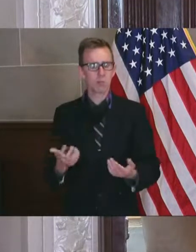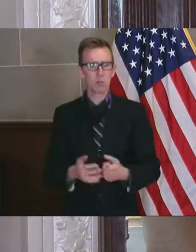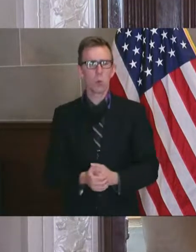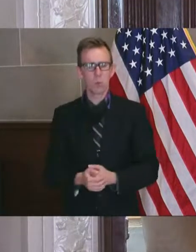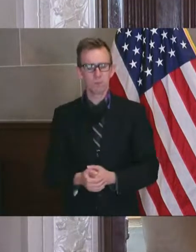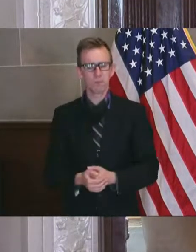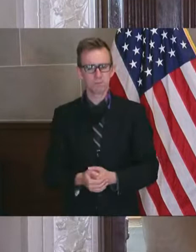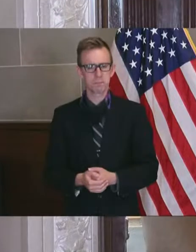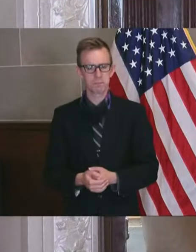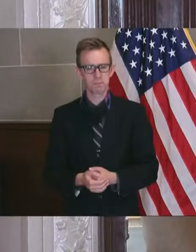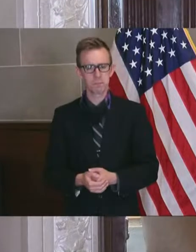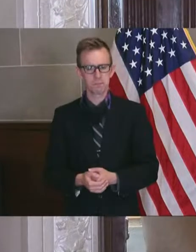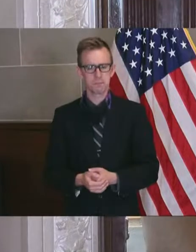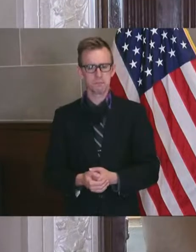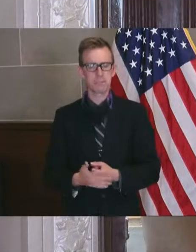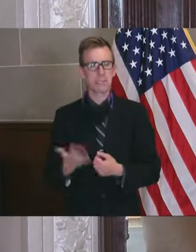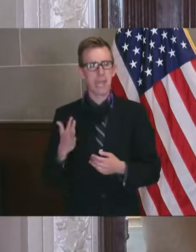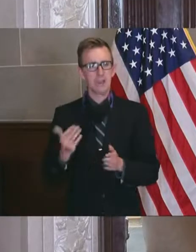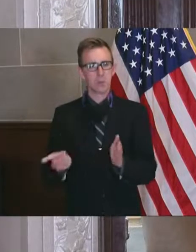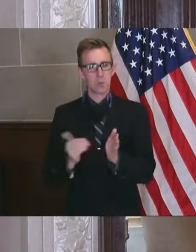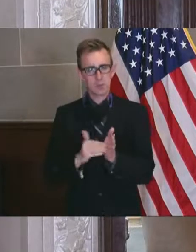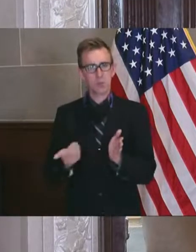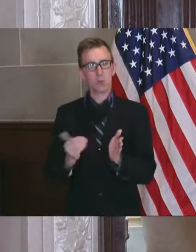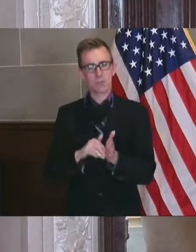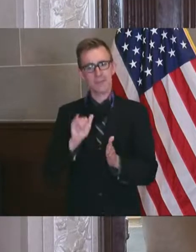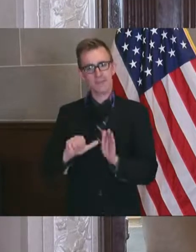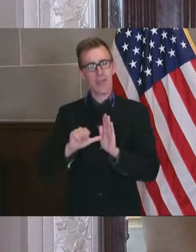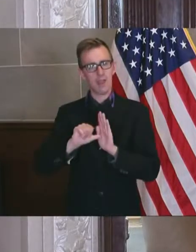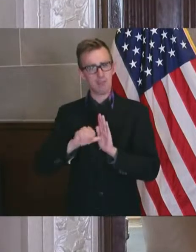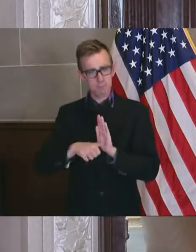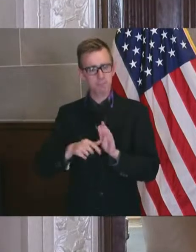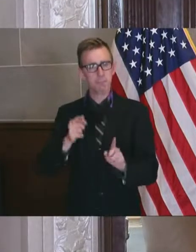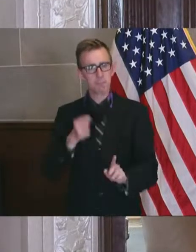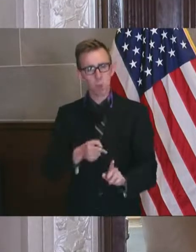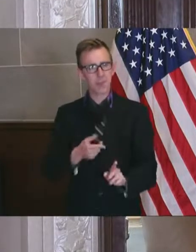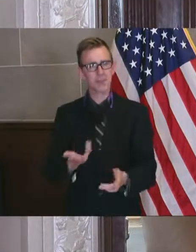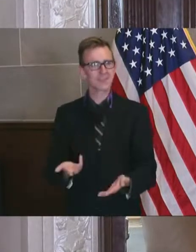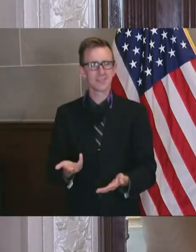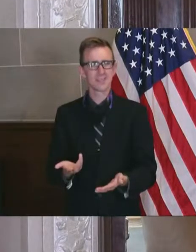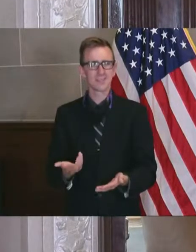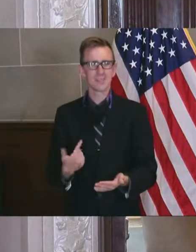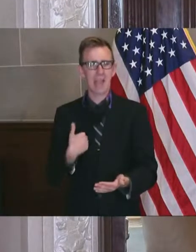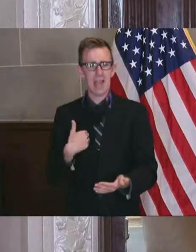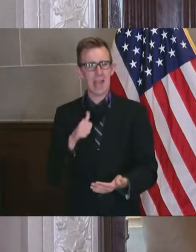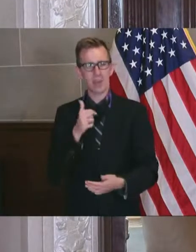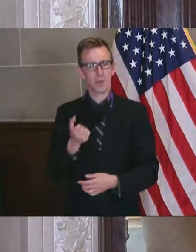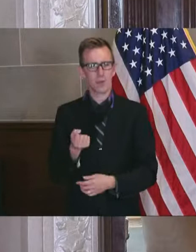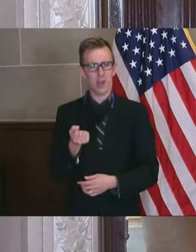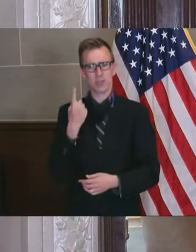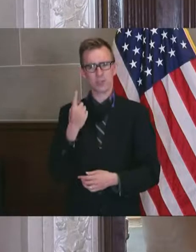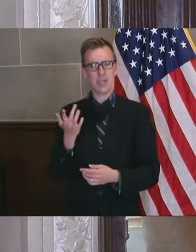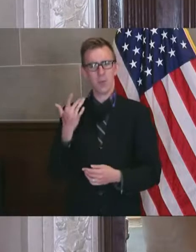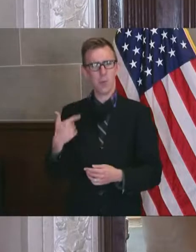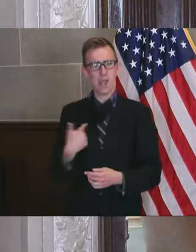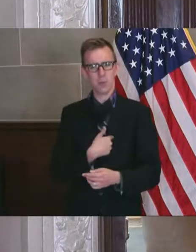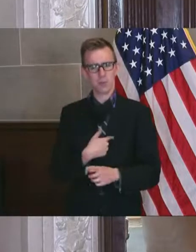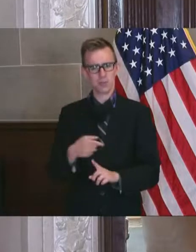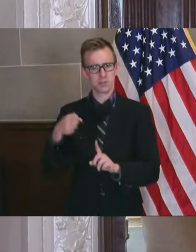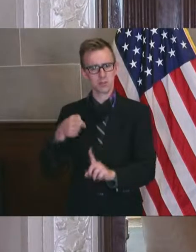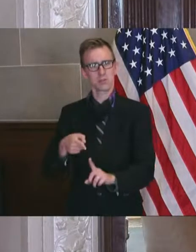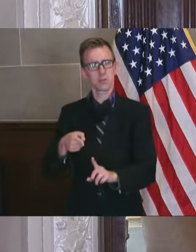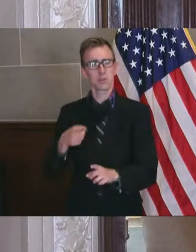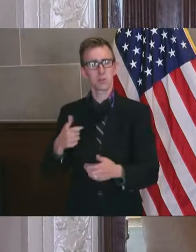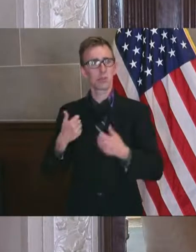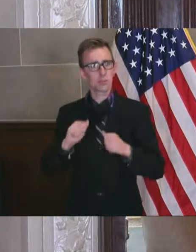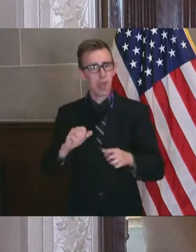I mean, to keep kind of beating this horse to death here, you know, I mean, I don't even understand where you're going with it, other you're